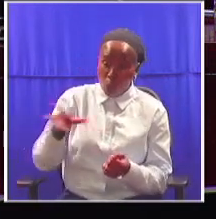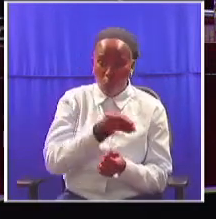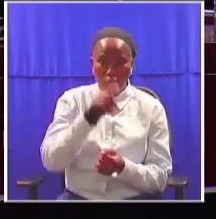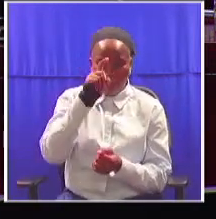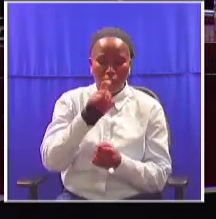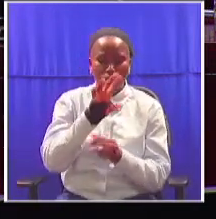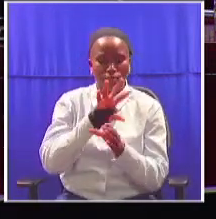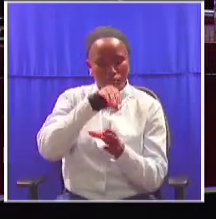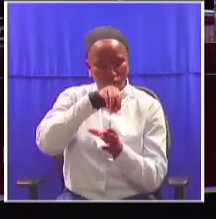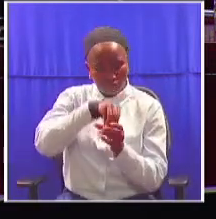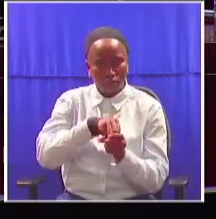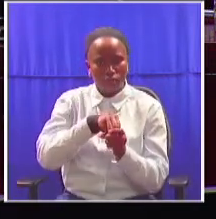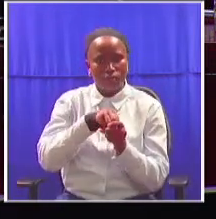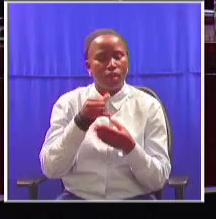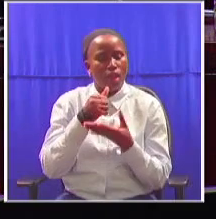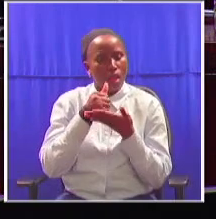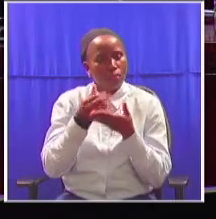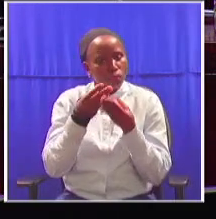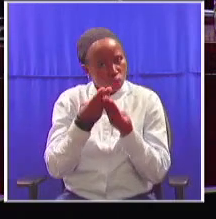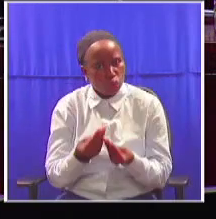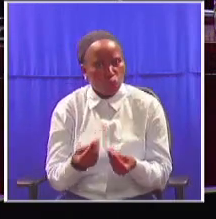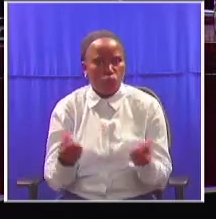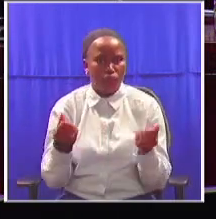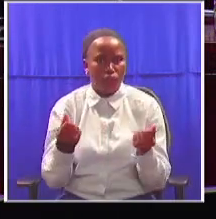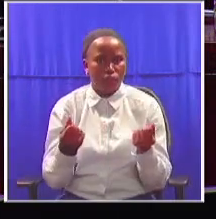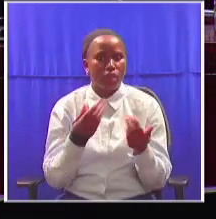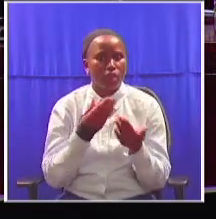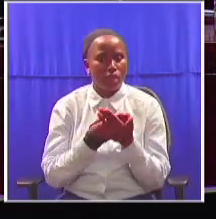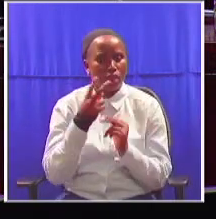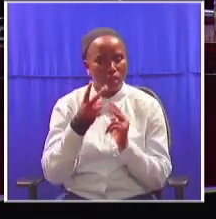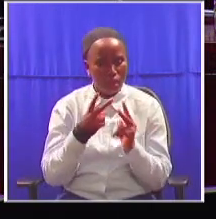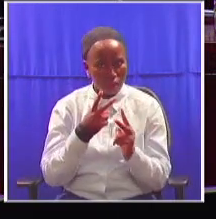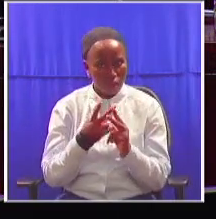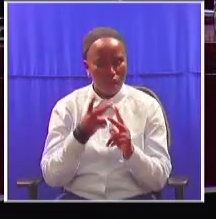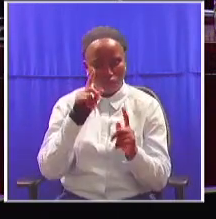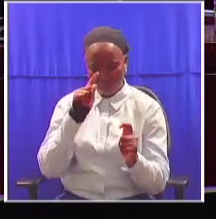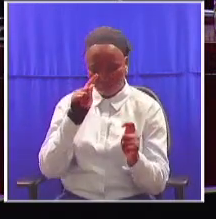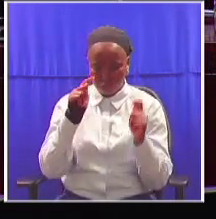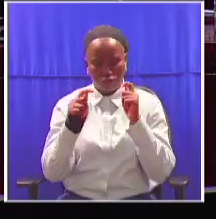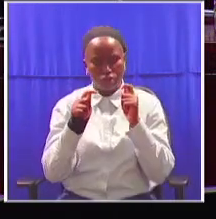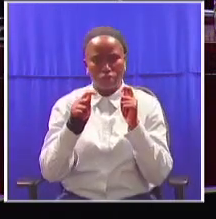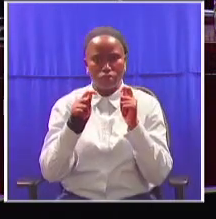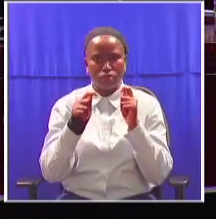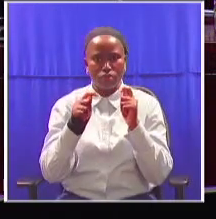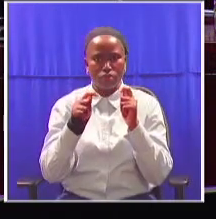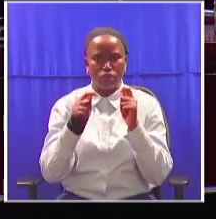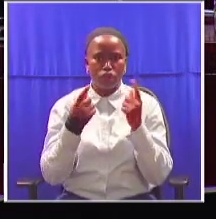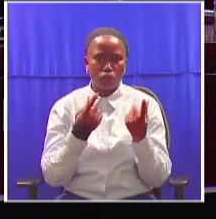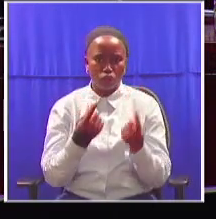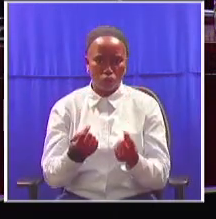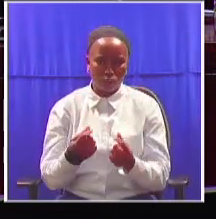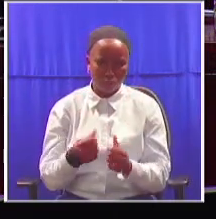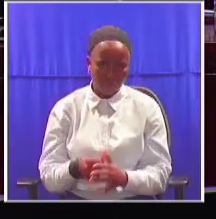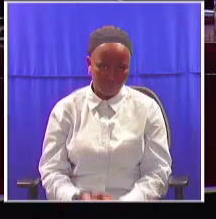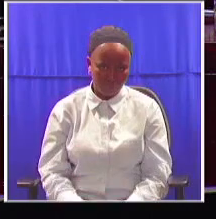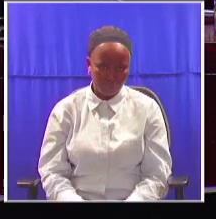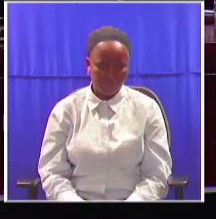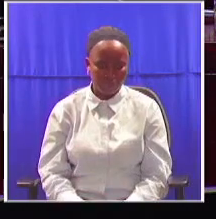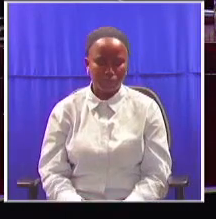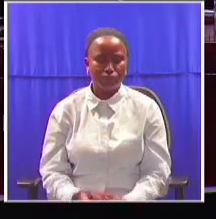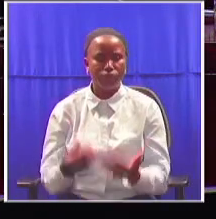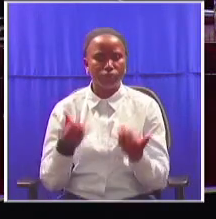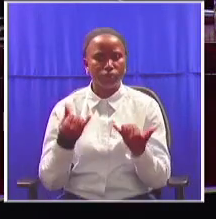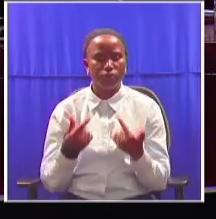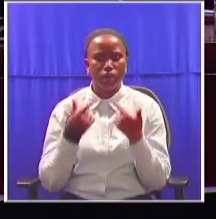make a difference. But by Yesu ka ofela, ba shebile rona